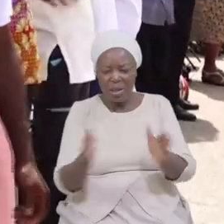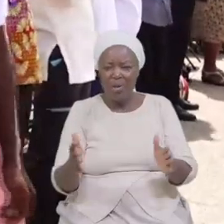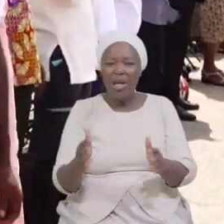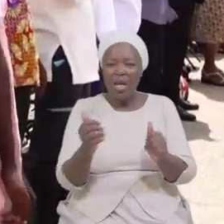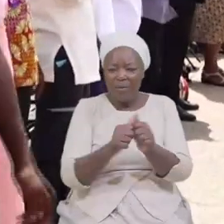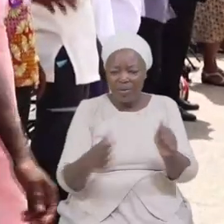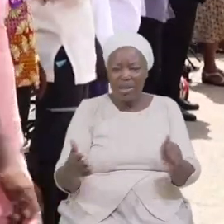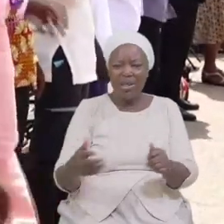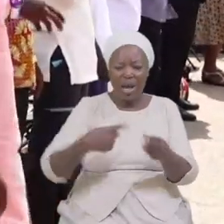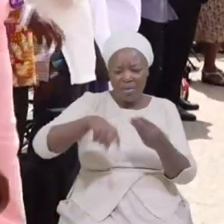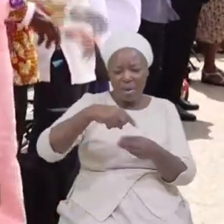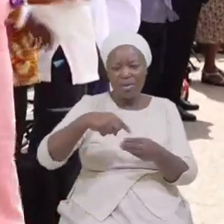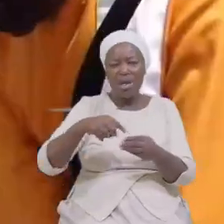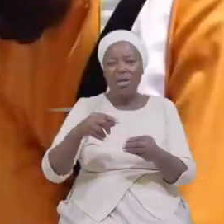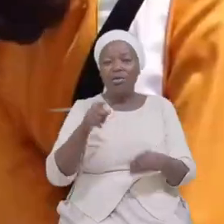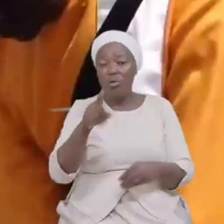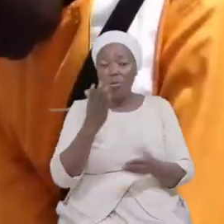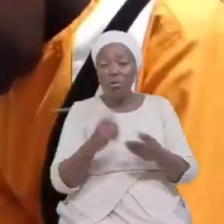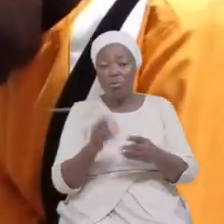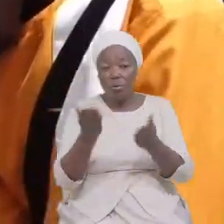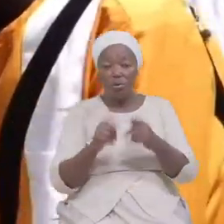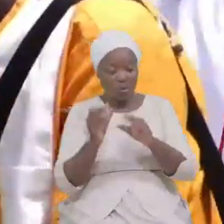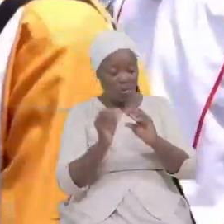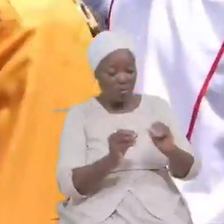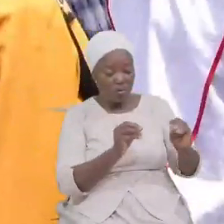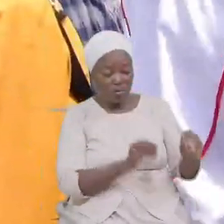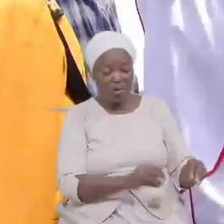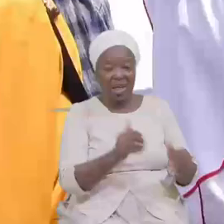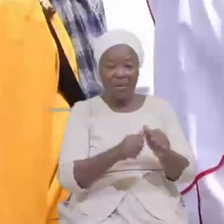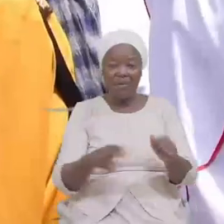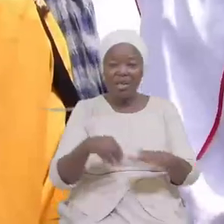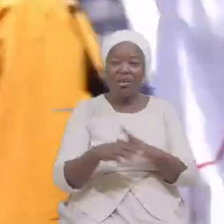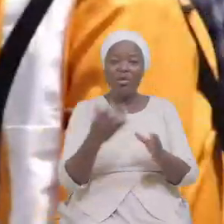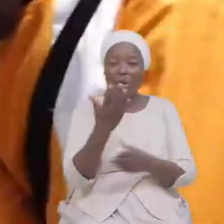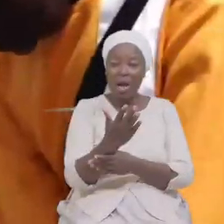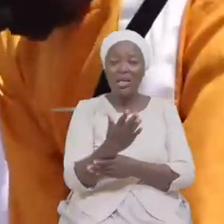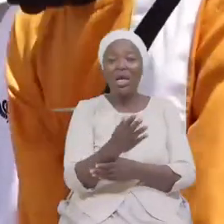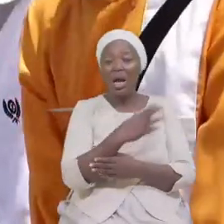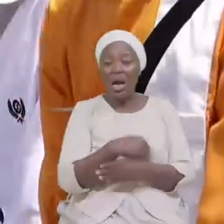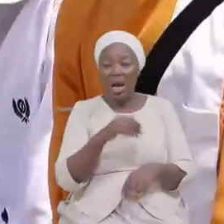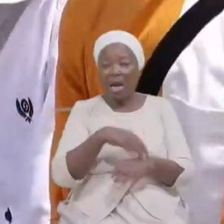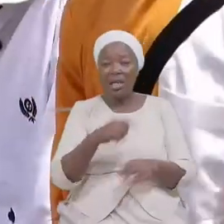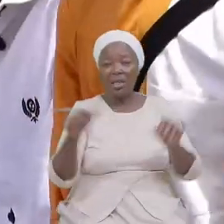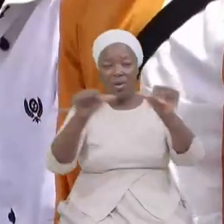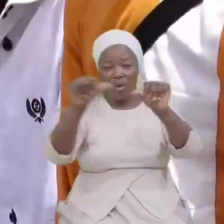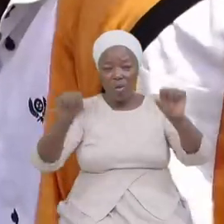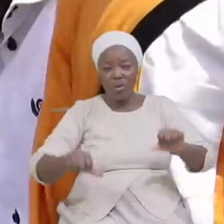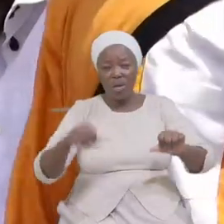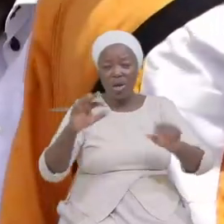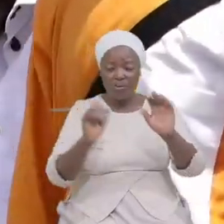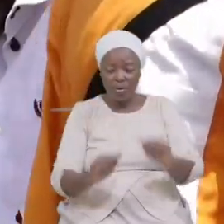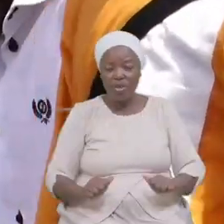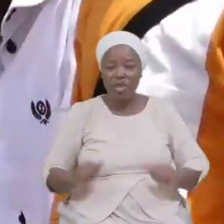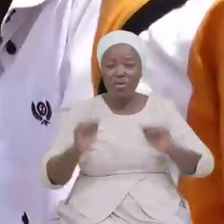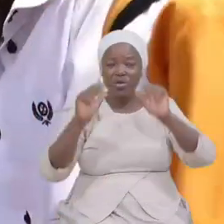sin around. You want to lay everything in your possession at the altar of consecration